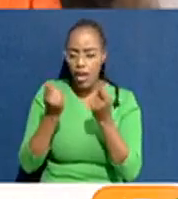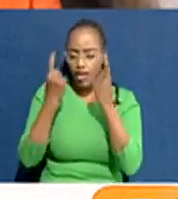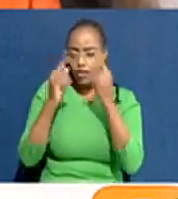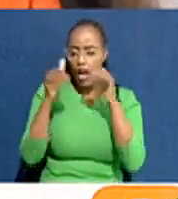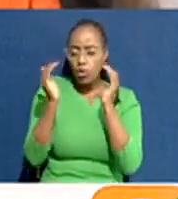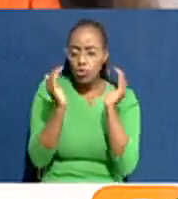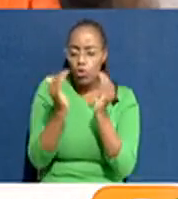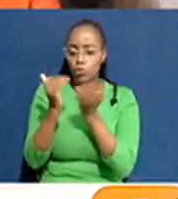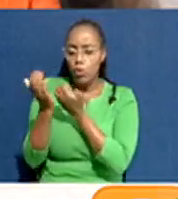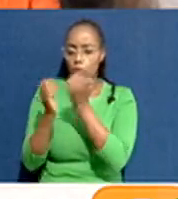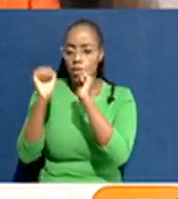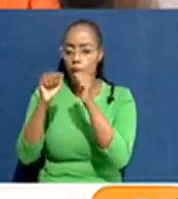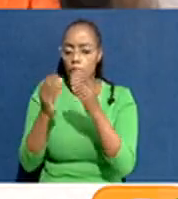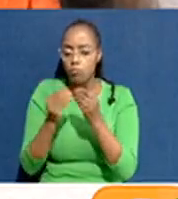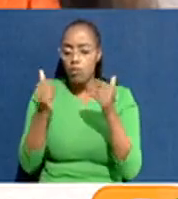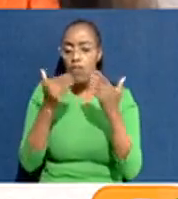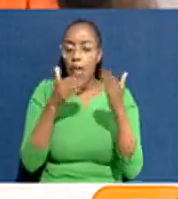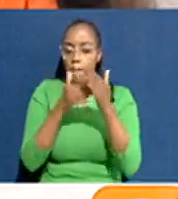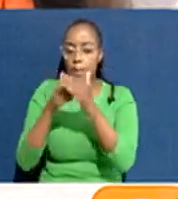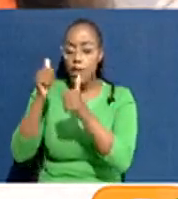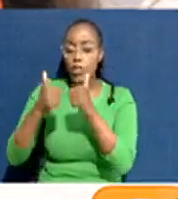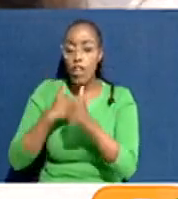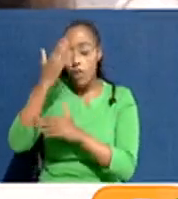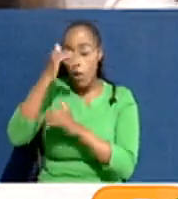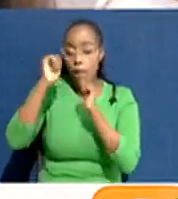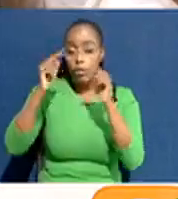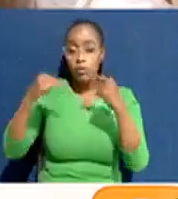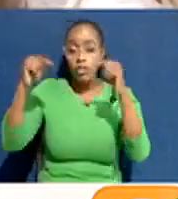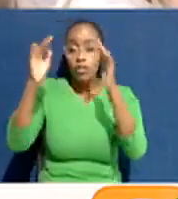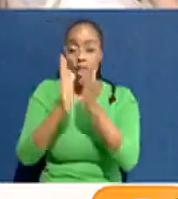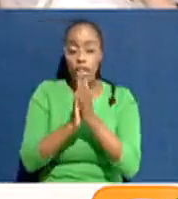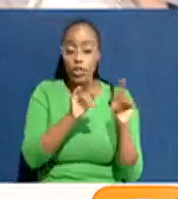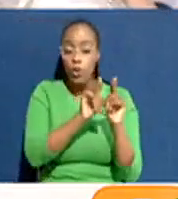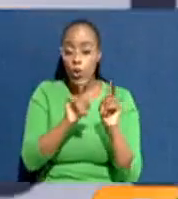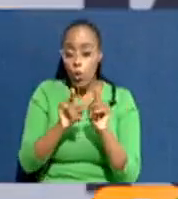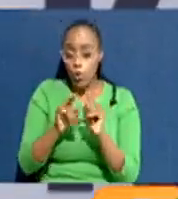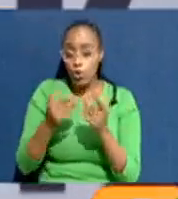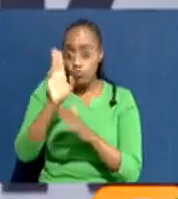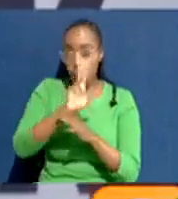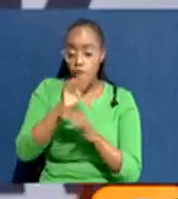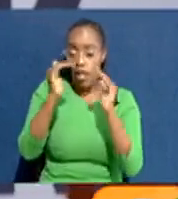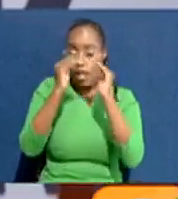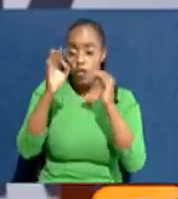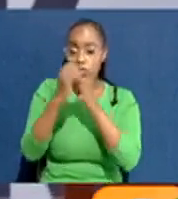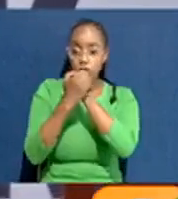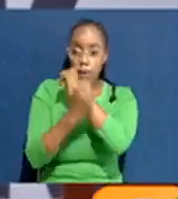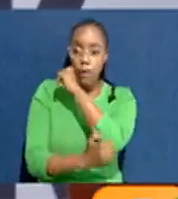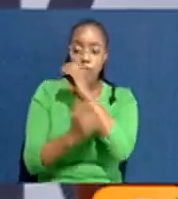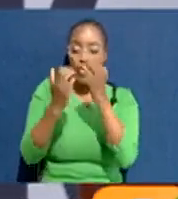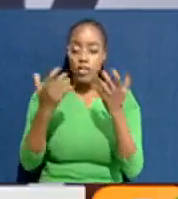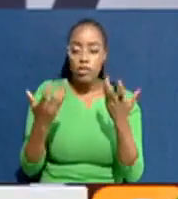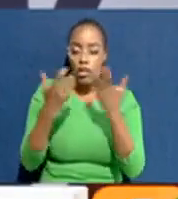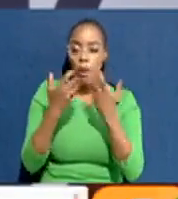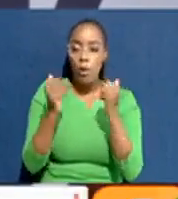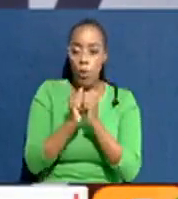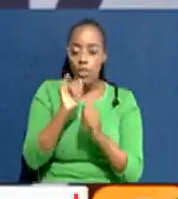small businesses can overcome the barriers they face in order to prosper and reduce their levels of poverty. They need to be able to match those